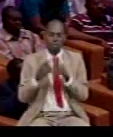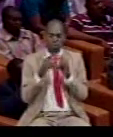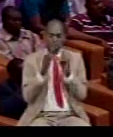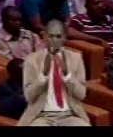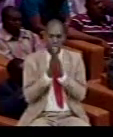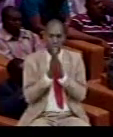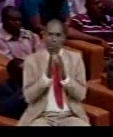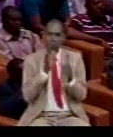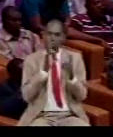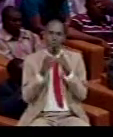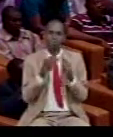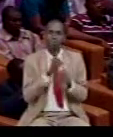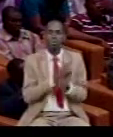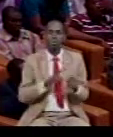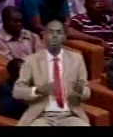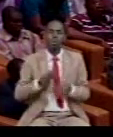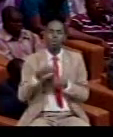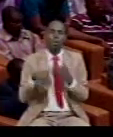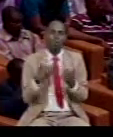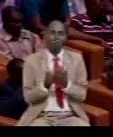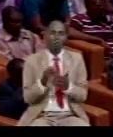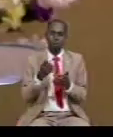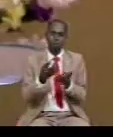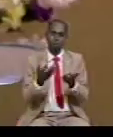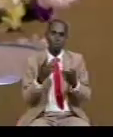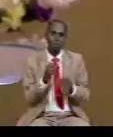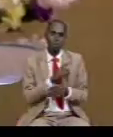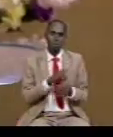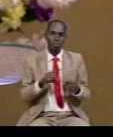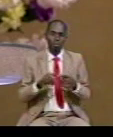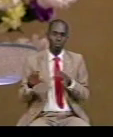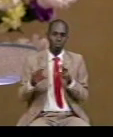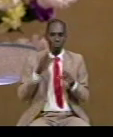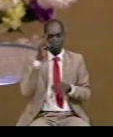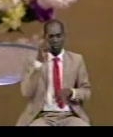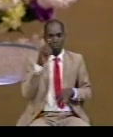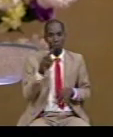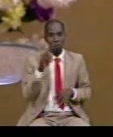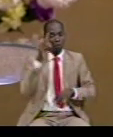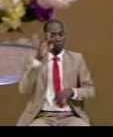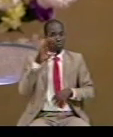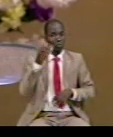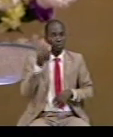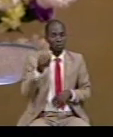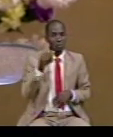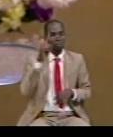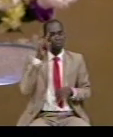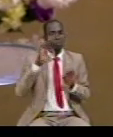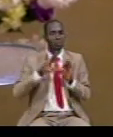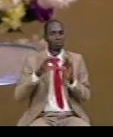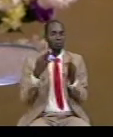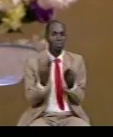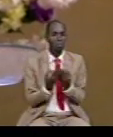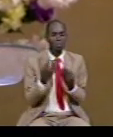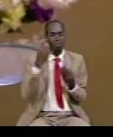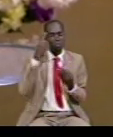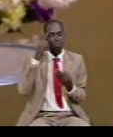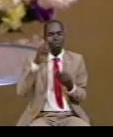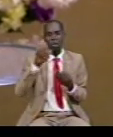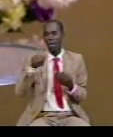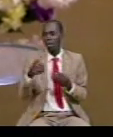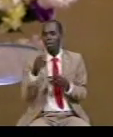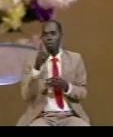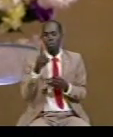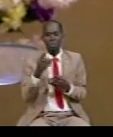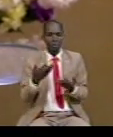here and in other locations, let's keep praying and preparing our hearts for the powerful prayer of